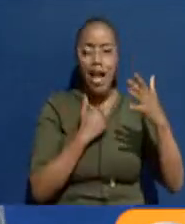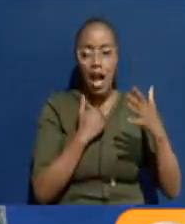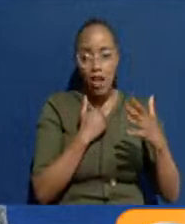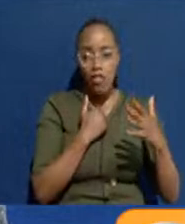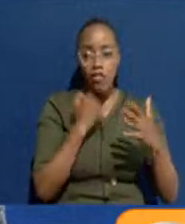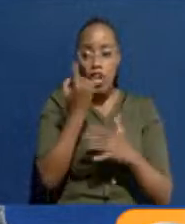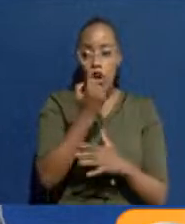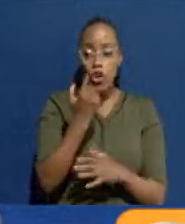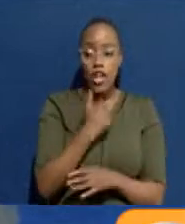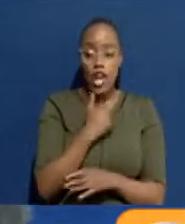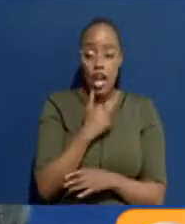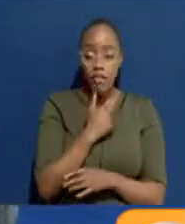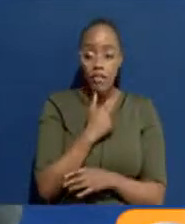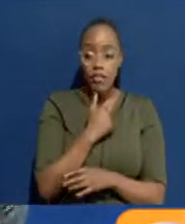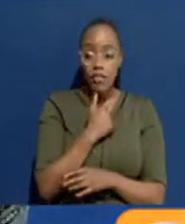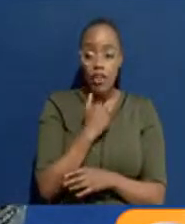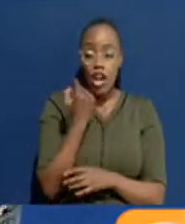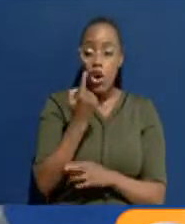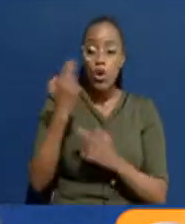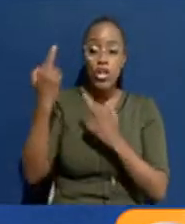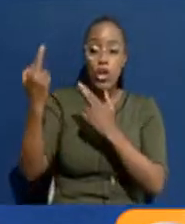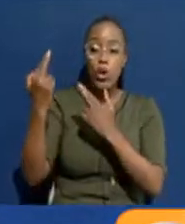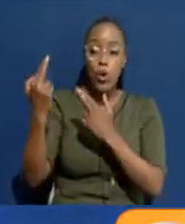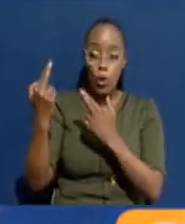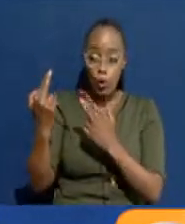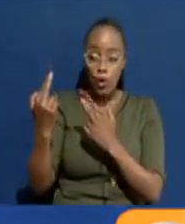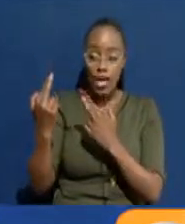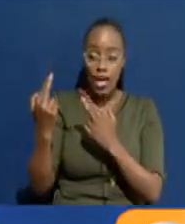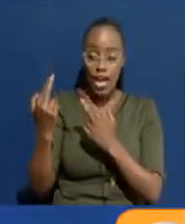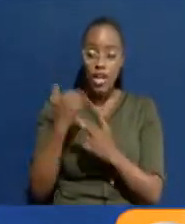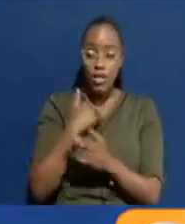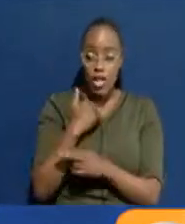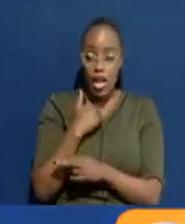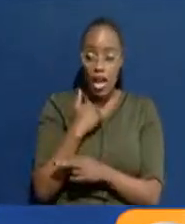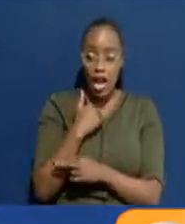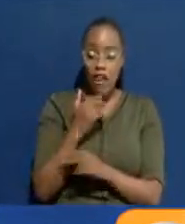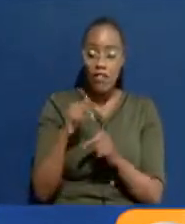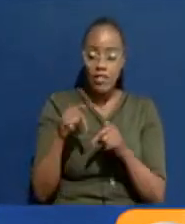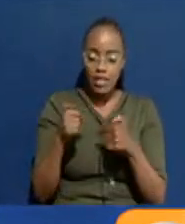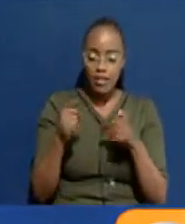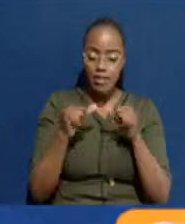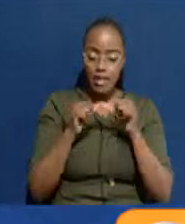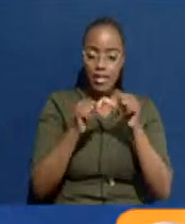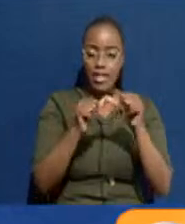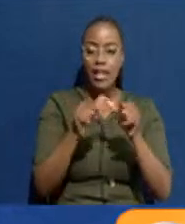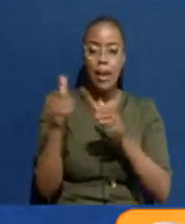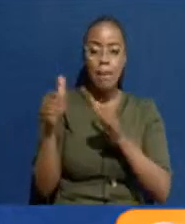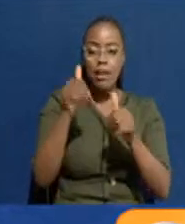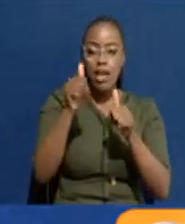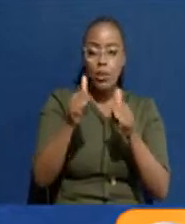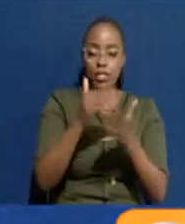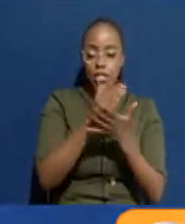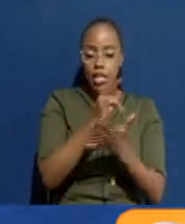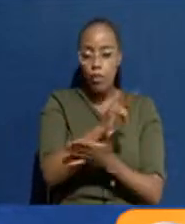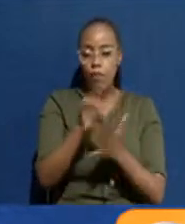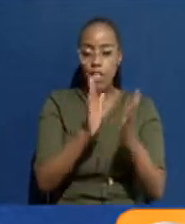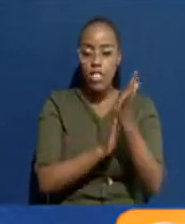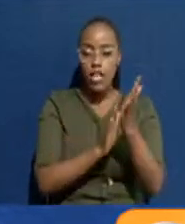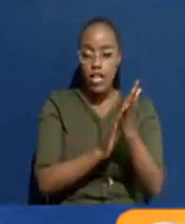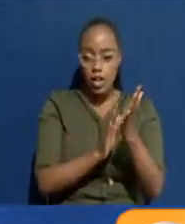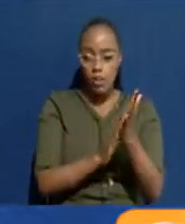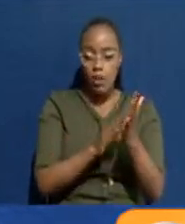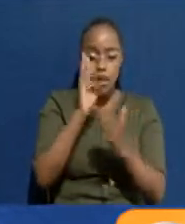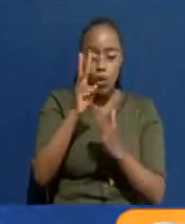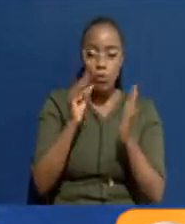And I can only hope there is a self-sustaining mechanism whereby some of these recommendations can be